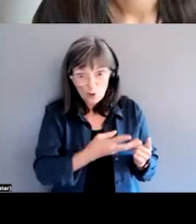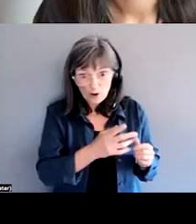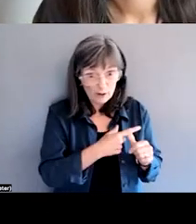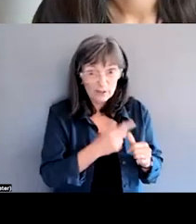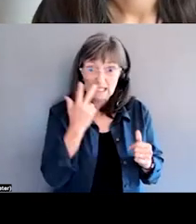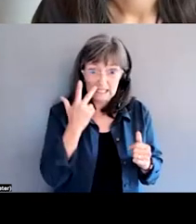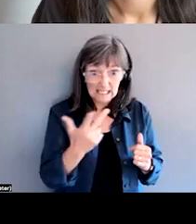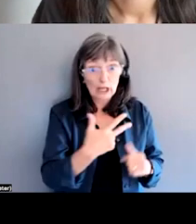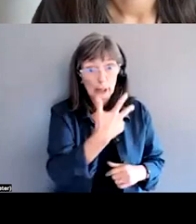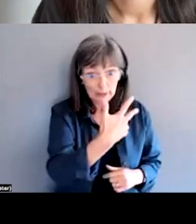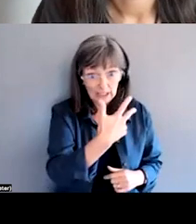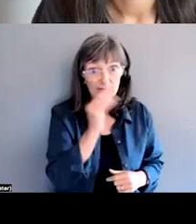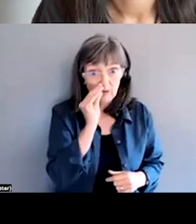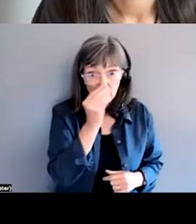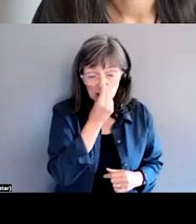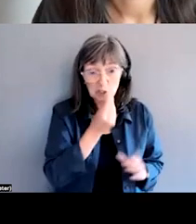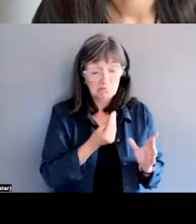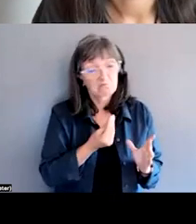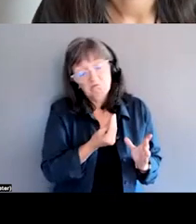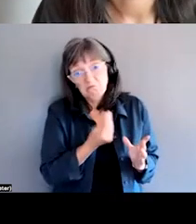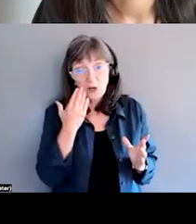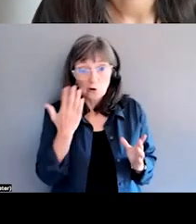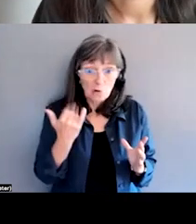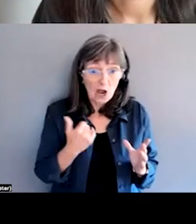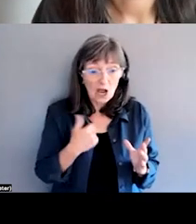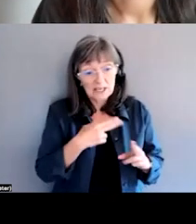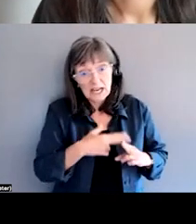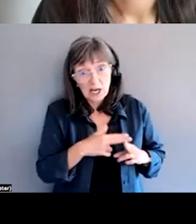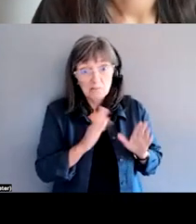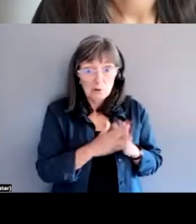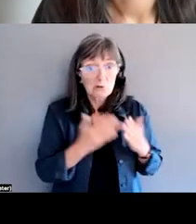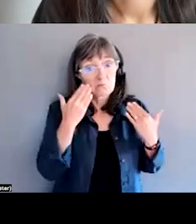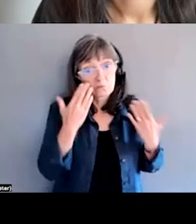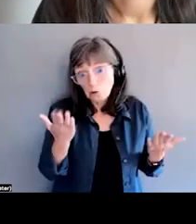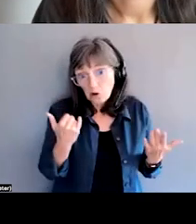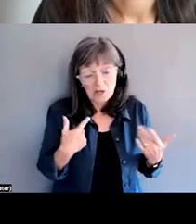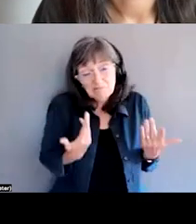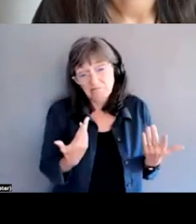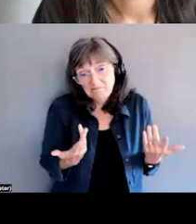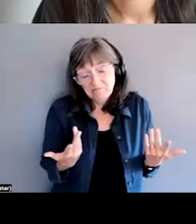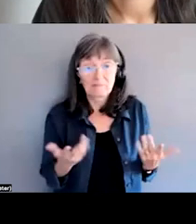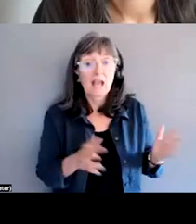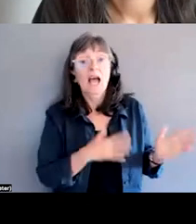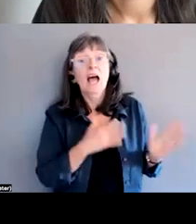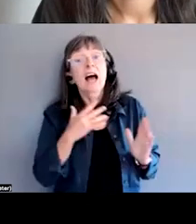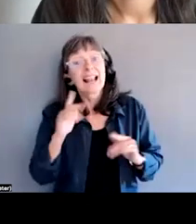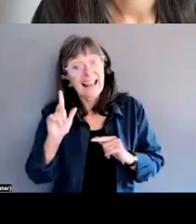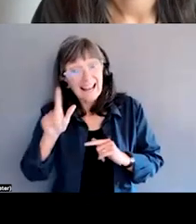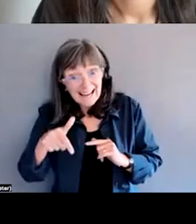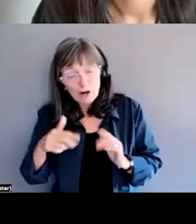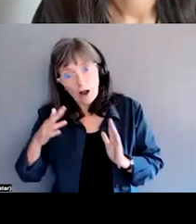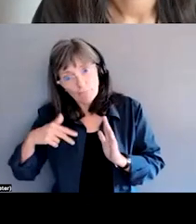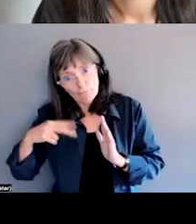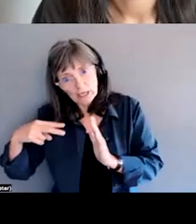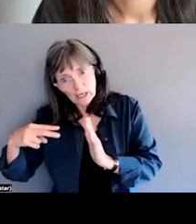flowers, made me not really know why it was called what it was called. And then to come back at it, when I got to